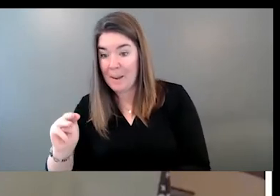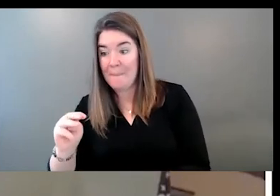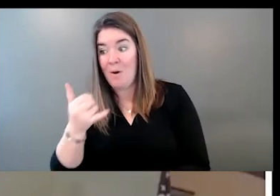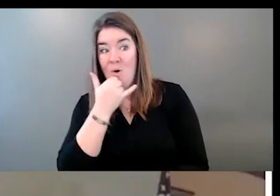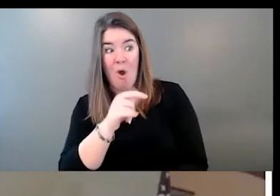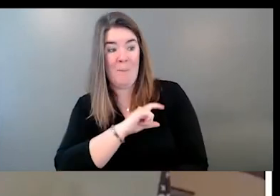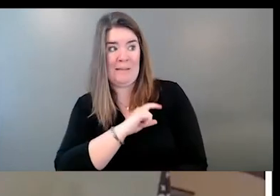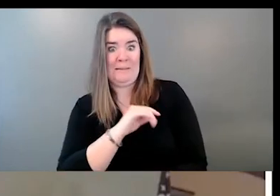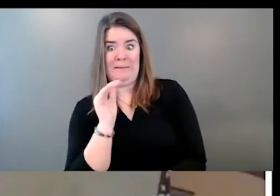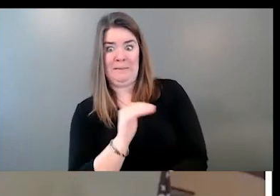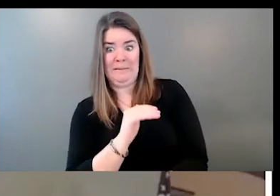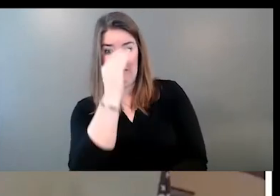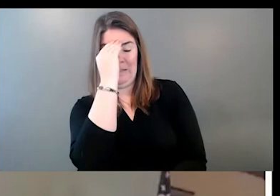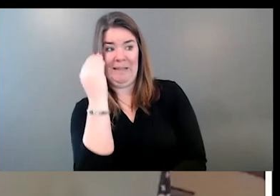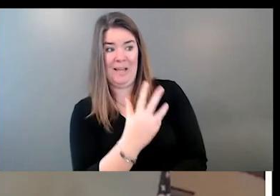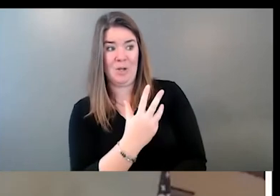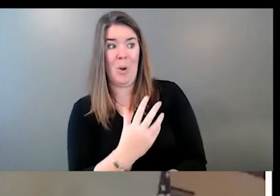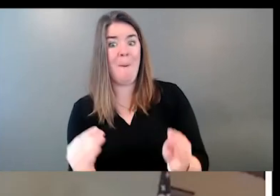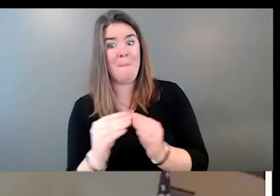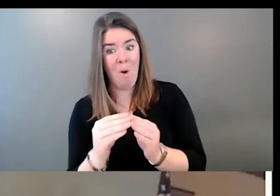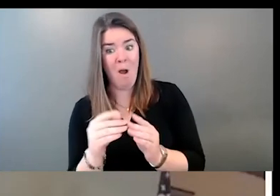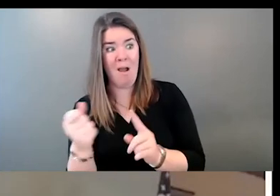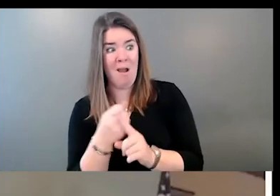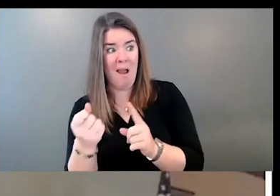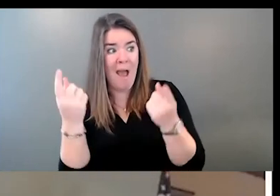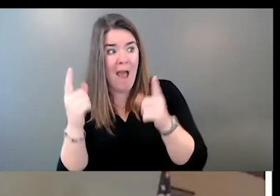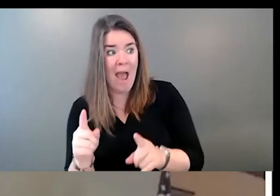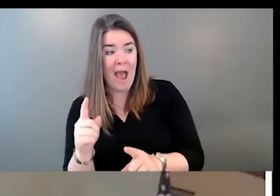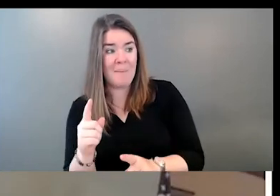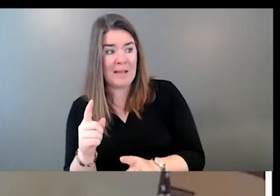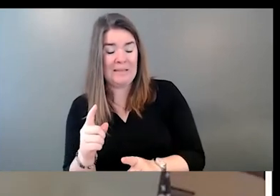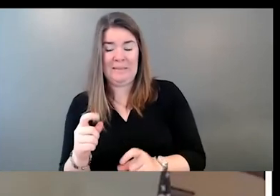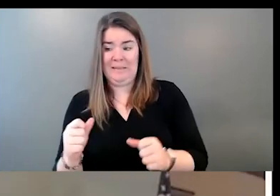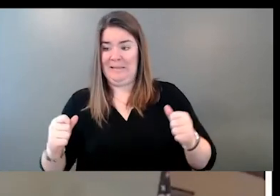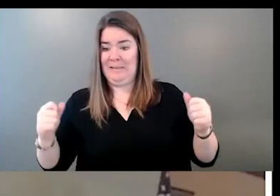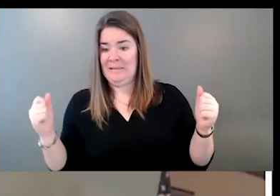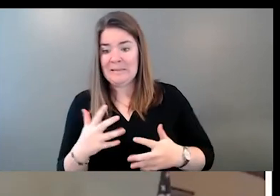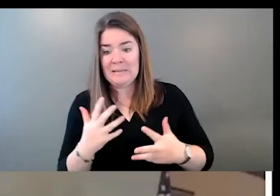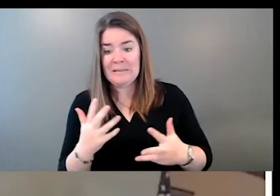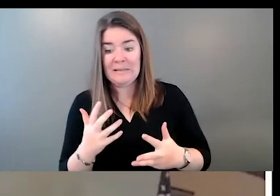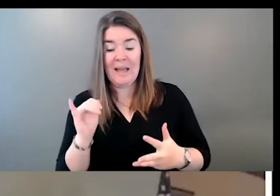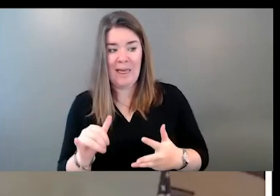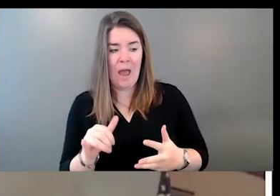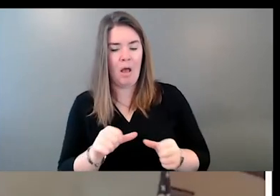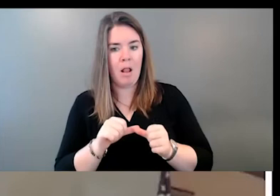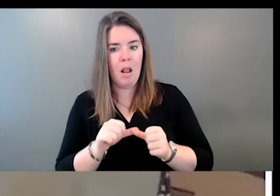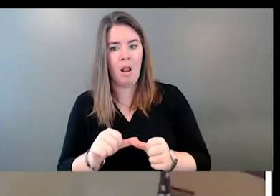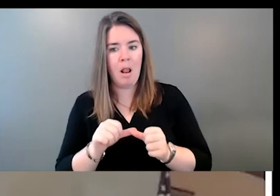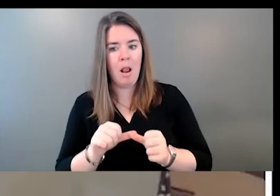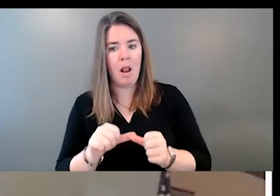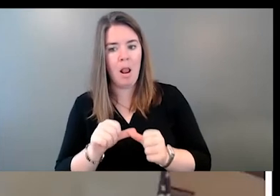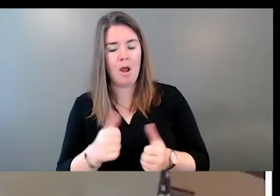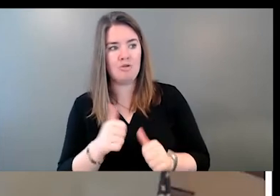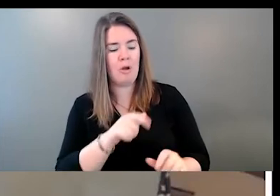know that additional acts of violence had occurred, and they were afraid that those acts would continue and the offender would return.